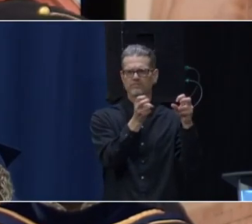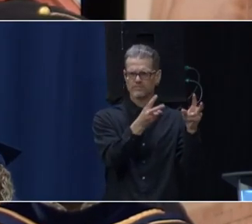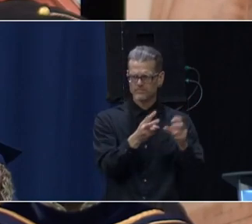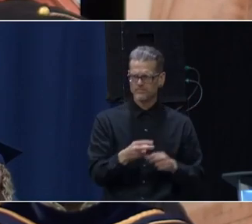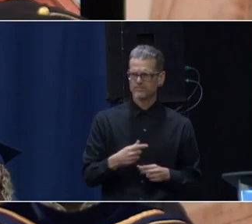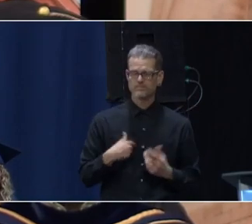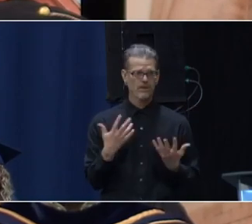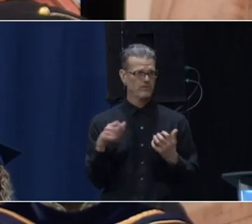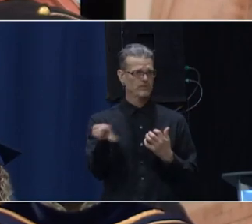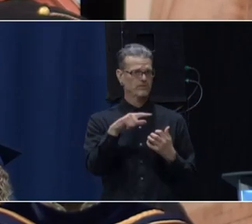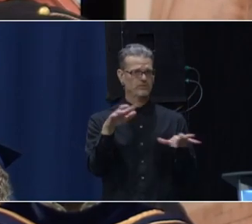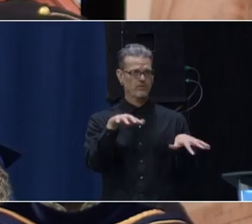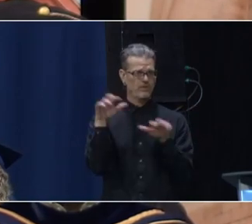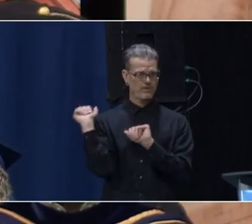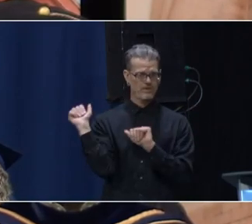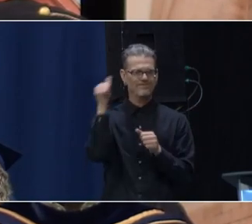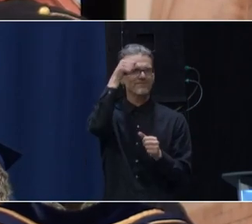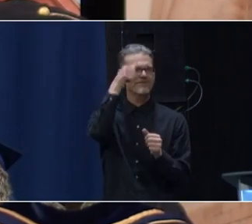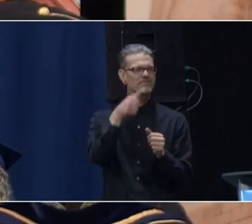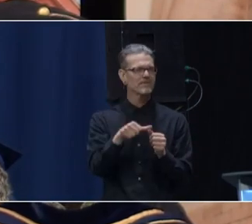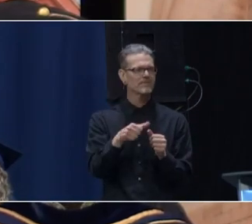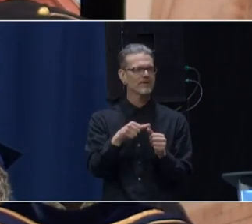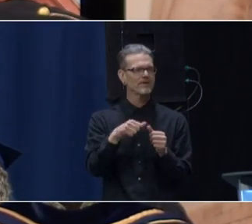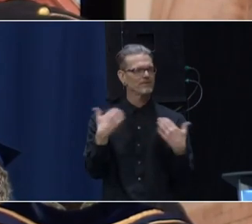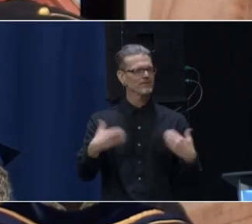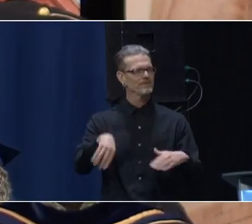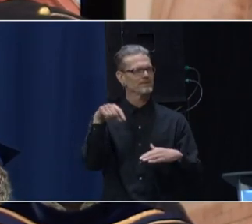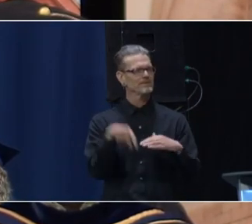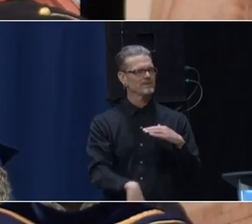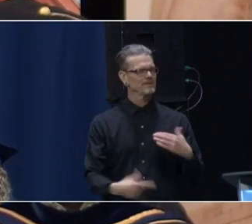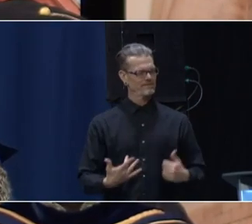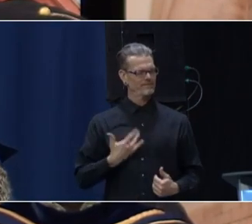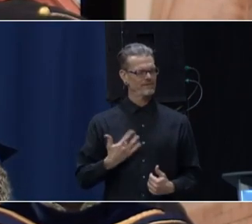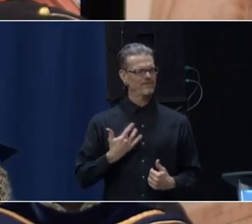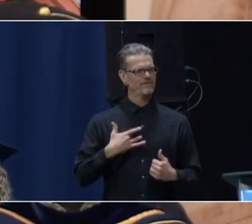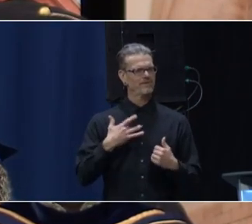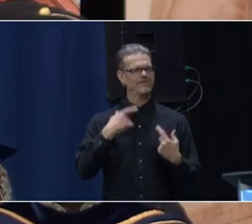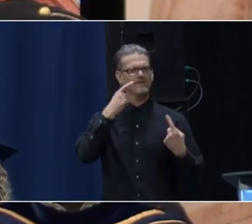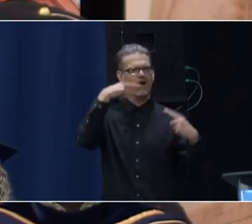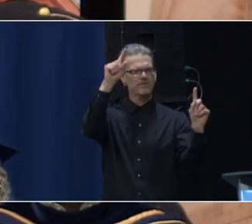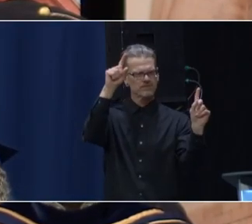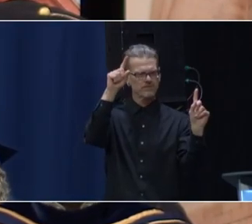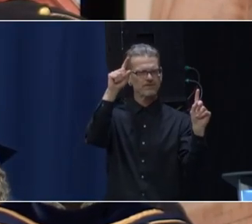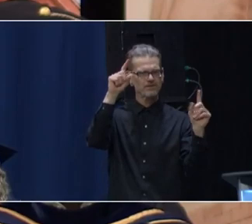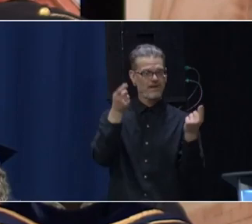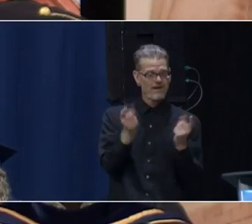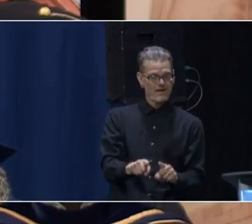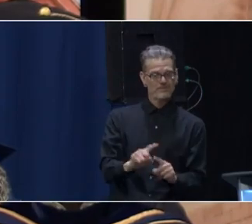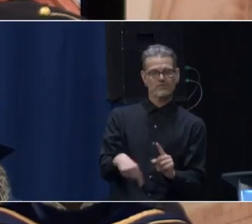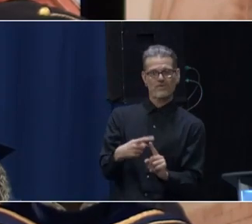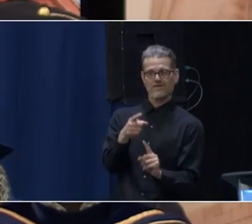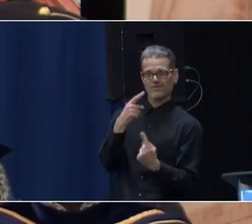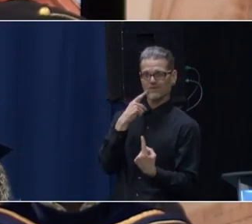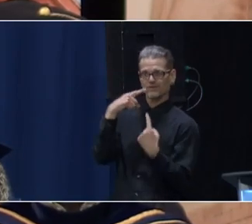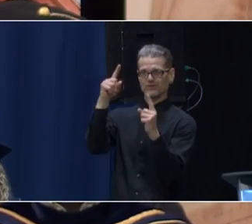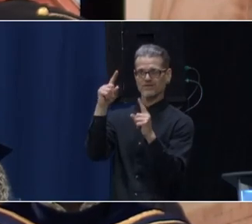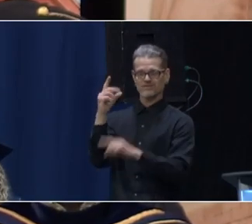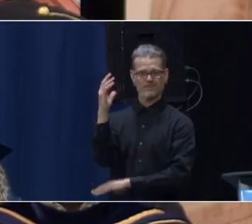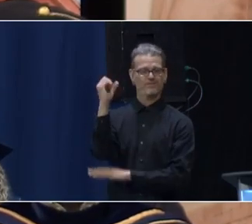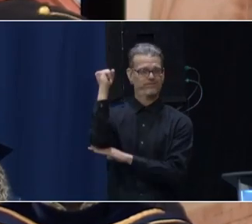here able to remember the deep sense of accomplishment that only comes when you achieve a monumental